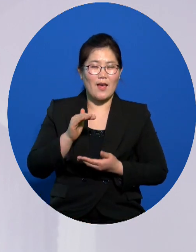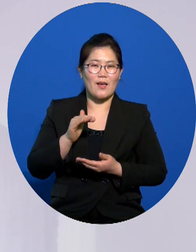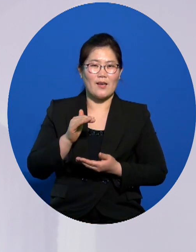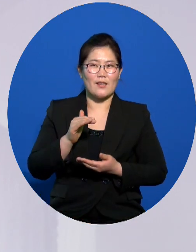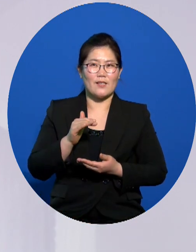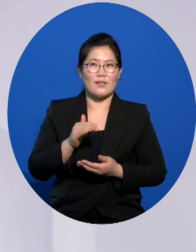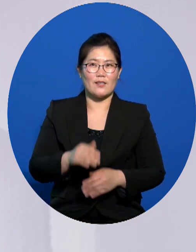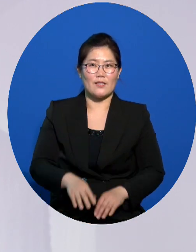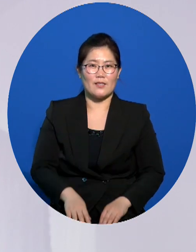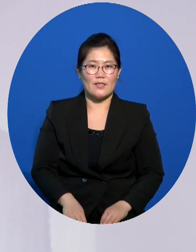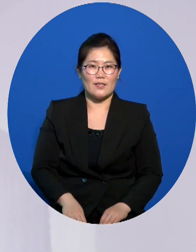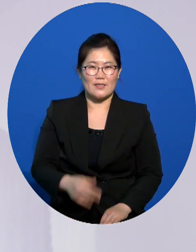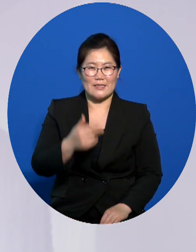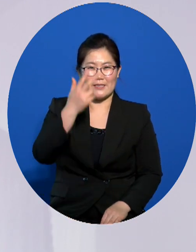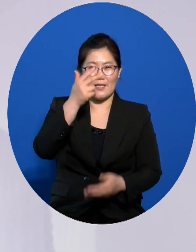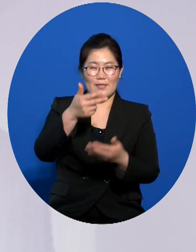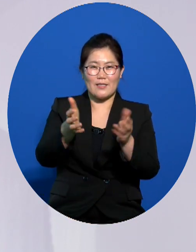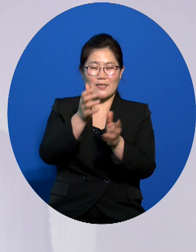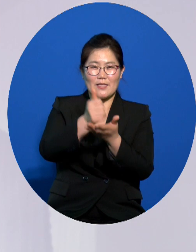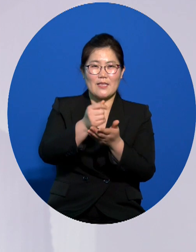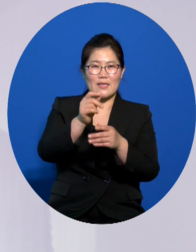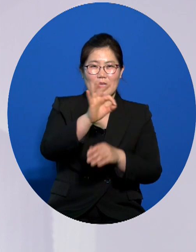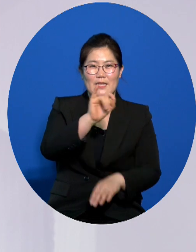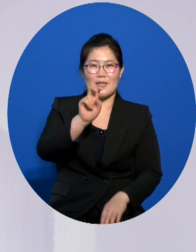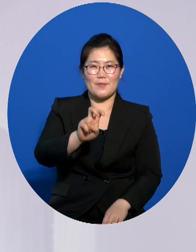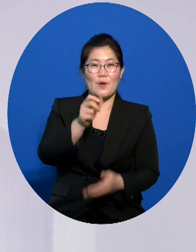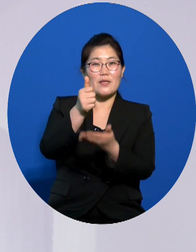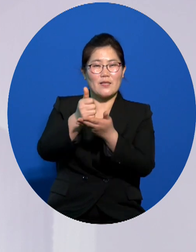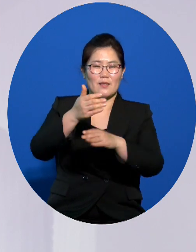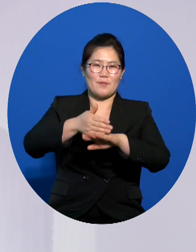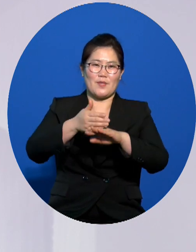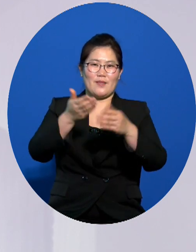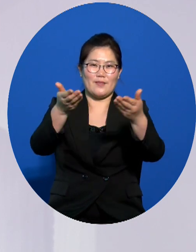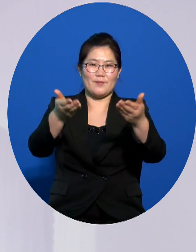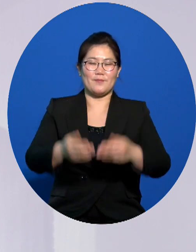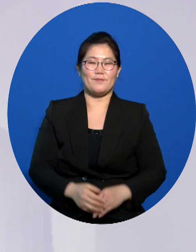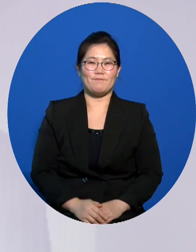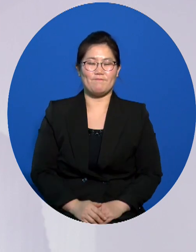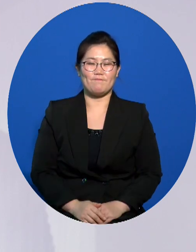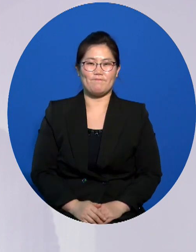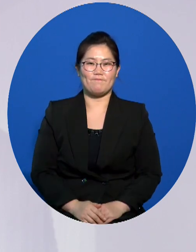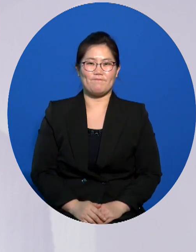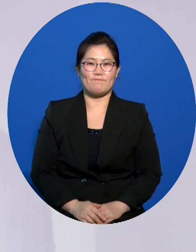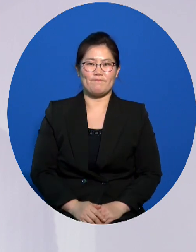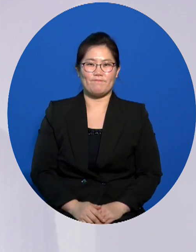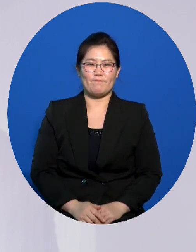So we just heard from Chairman Im Jo-sung. Thank you very much.